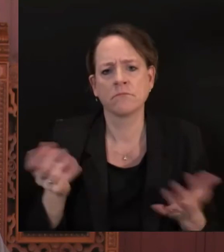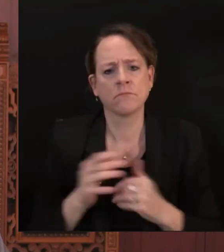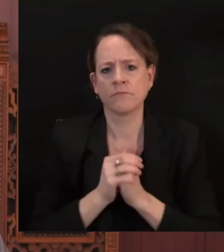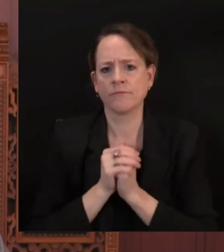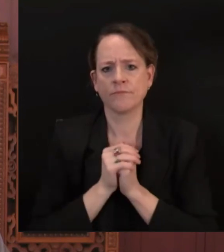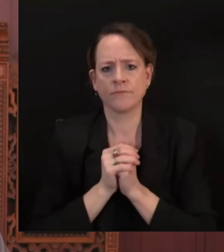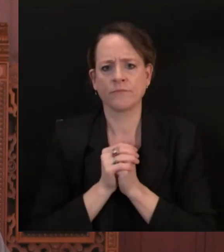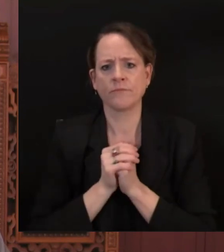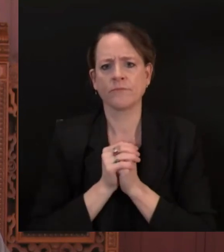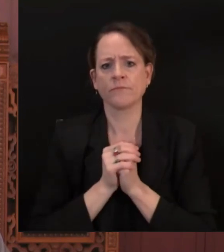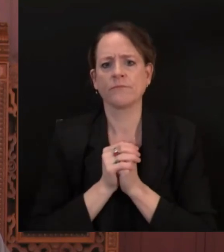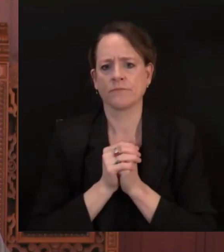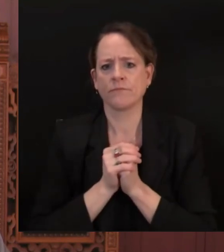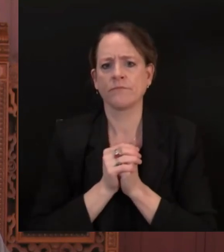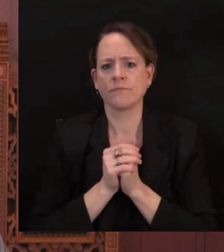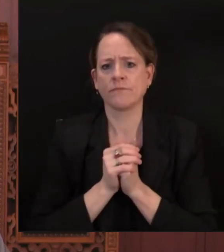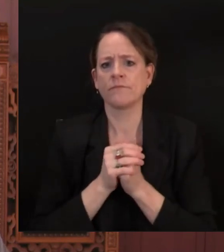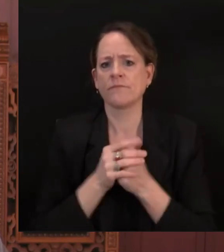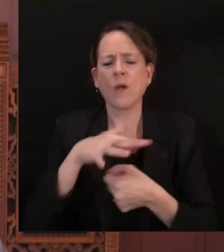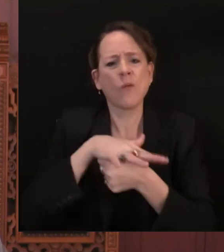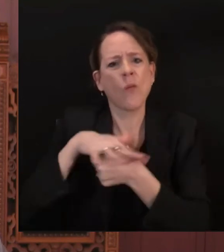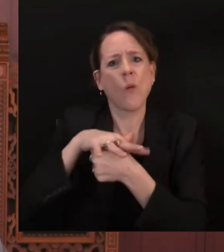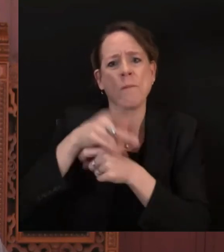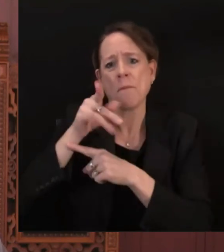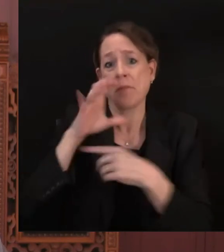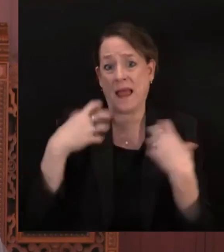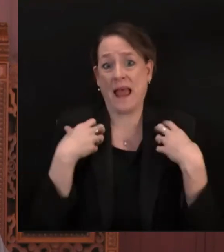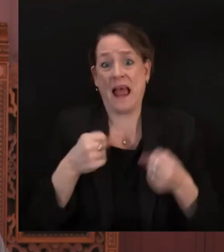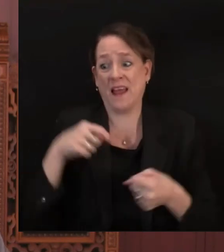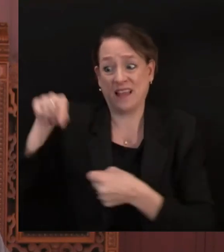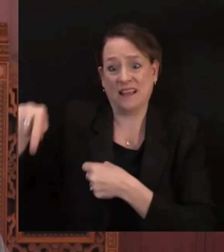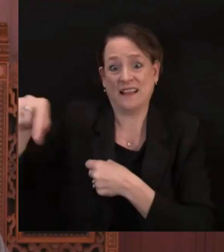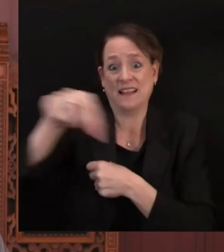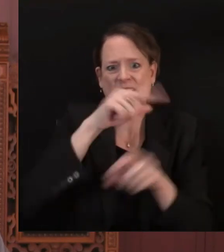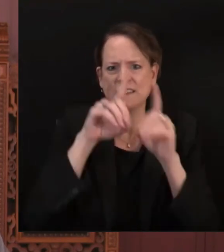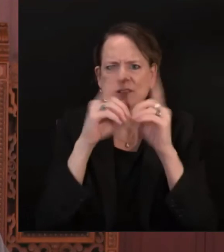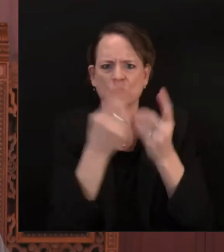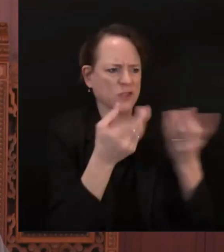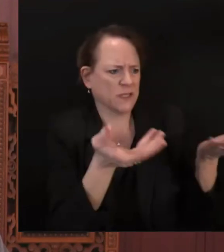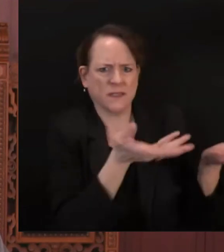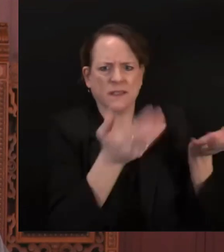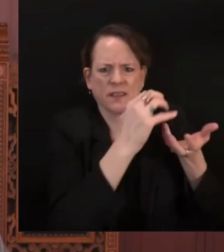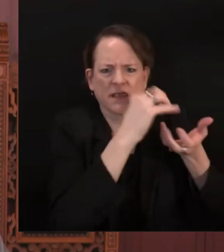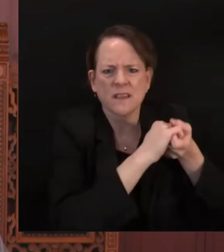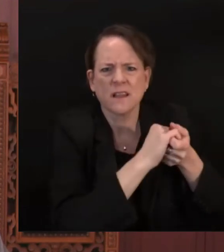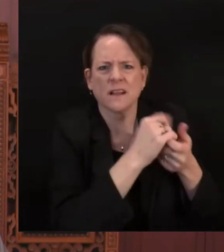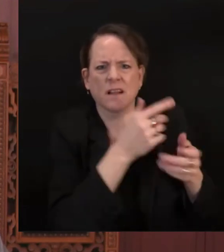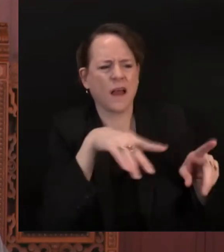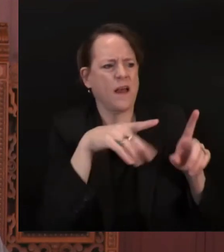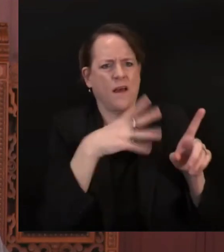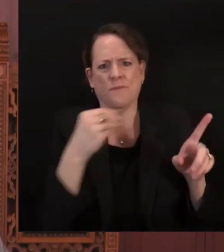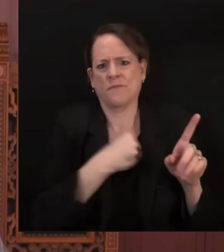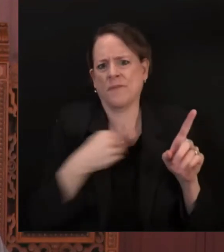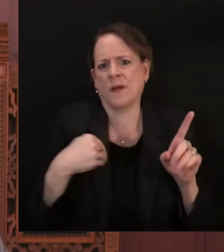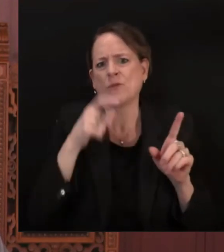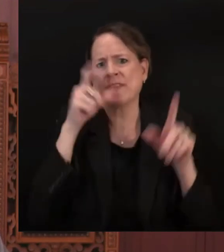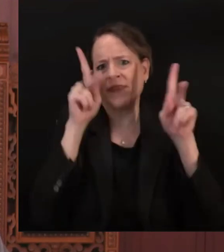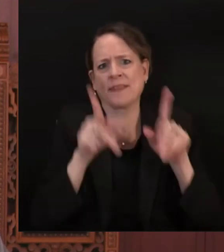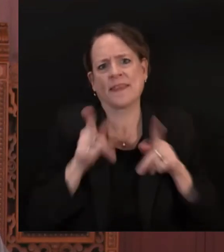even without maybe less testings and basing things on positivity, they'll be able to get